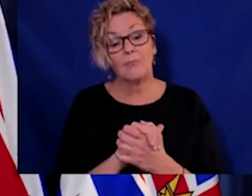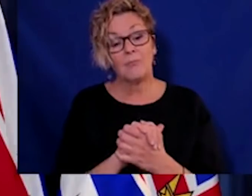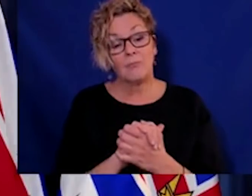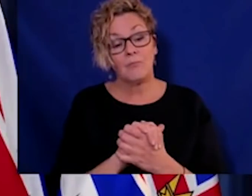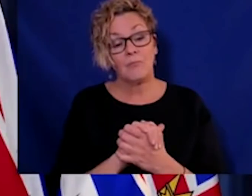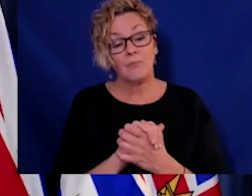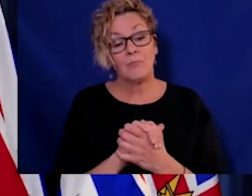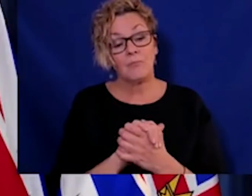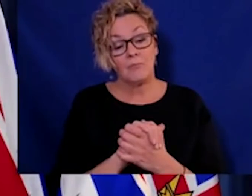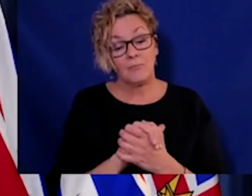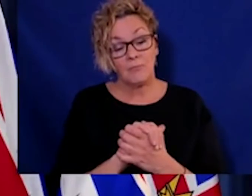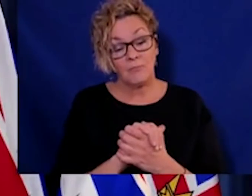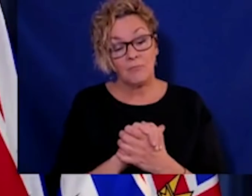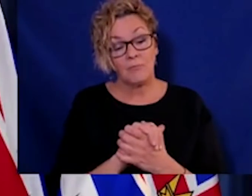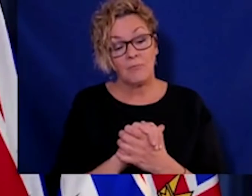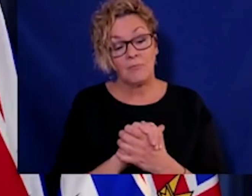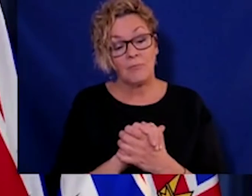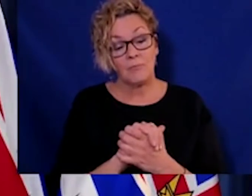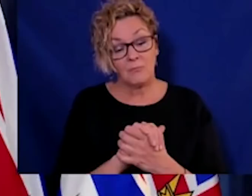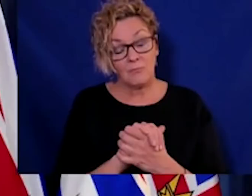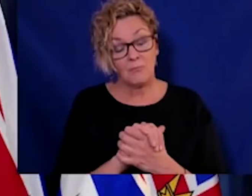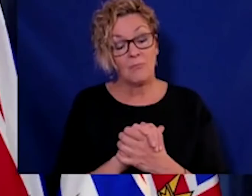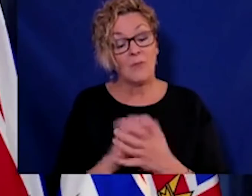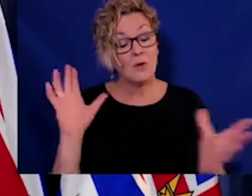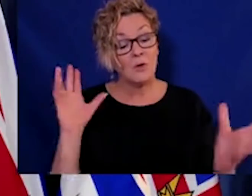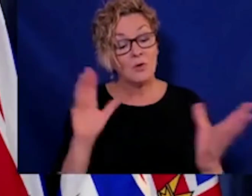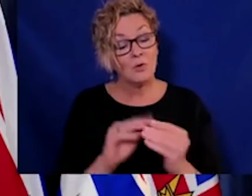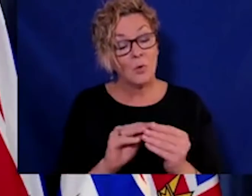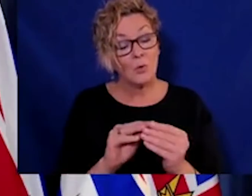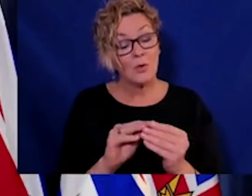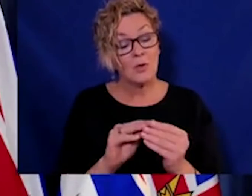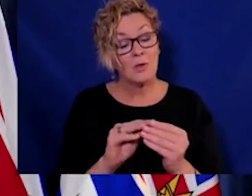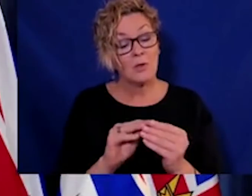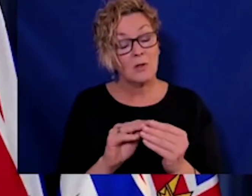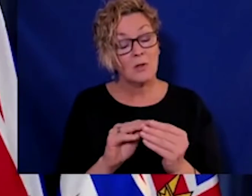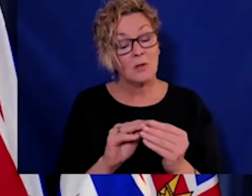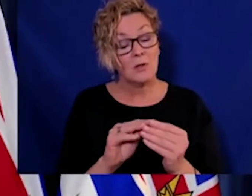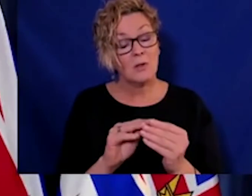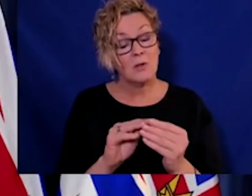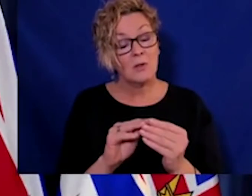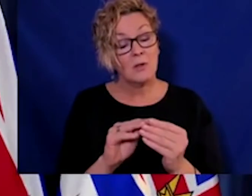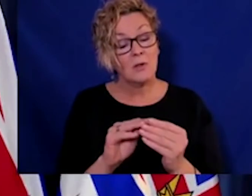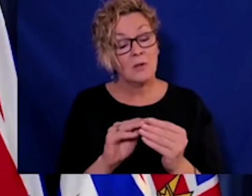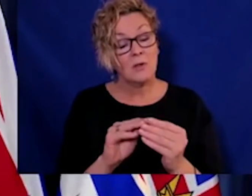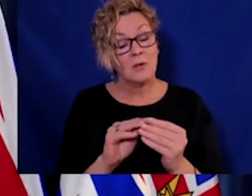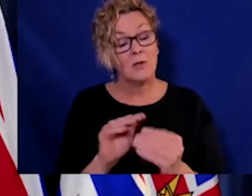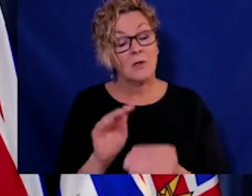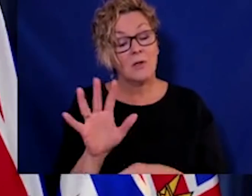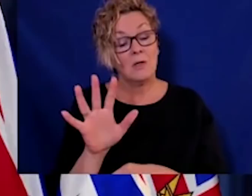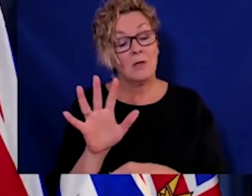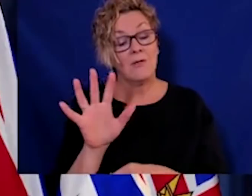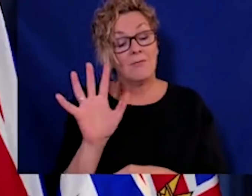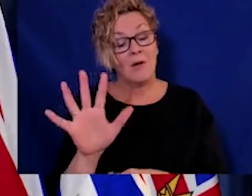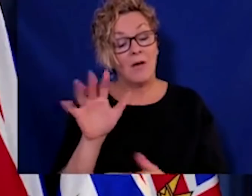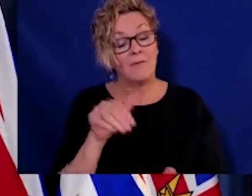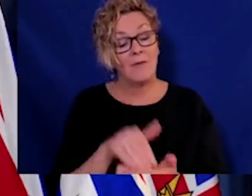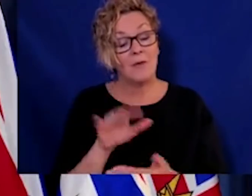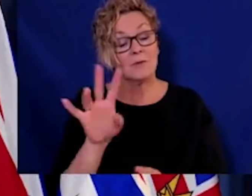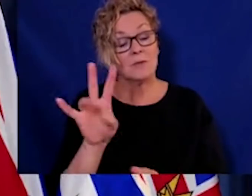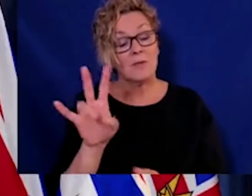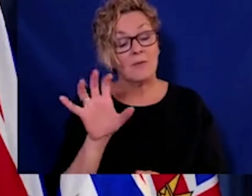including Remembrance Day. We've, as we do, verified the data, and the total number of surgeries completed was actually